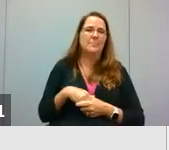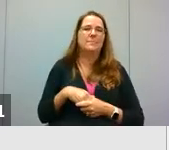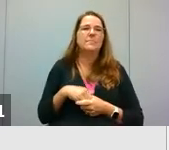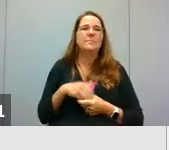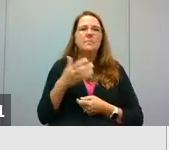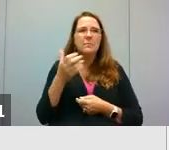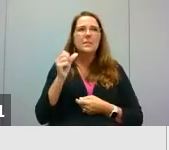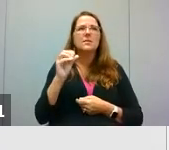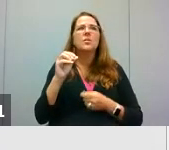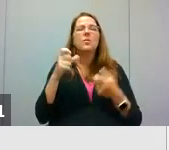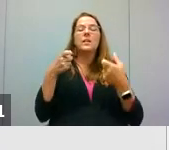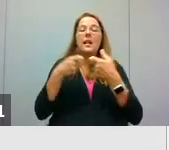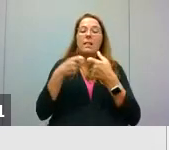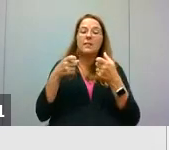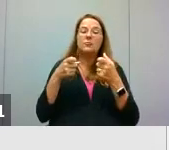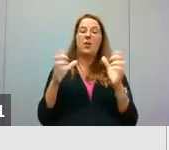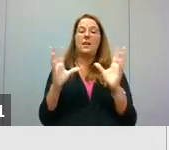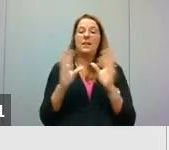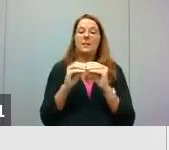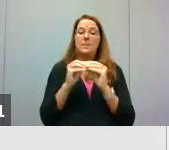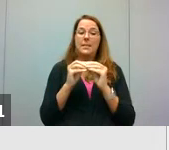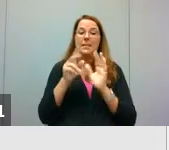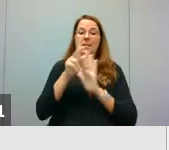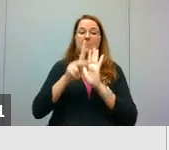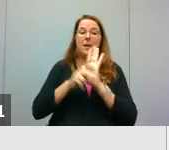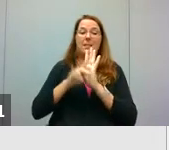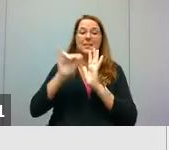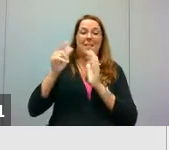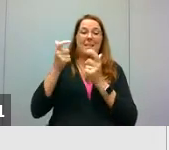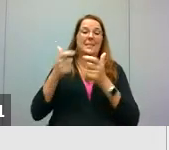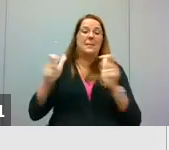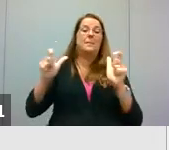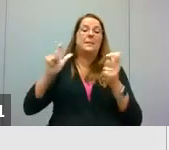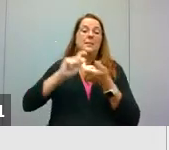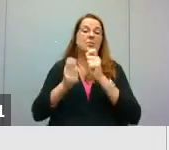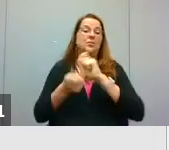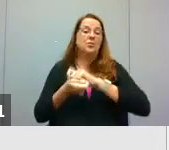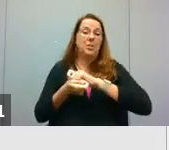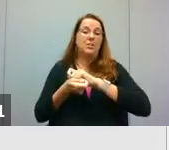So the electronic meeting policy is the biggest change in that.